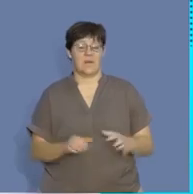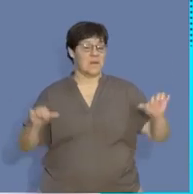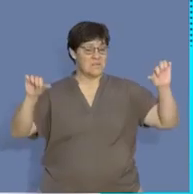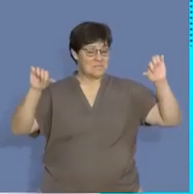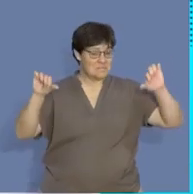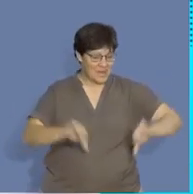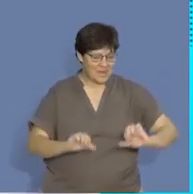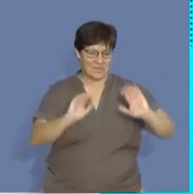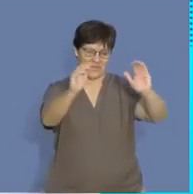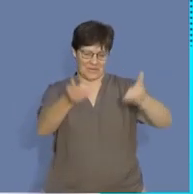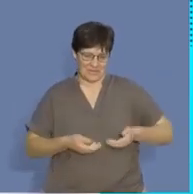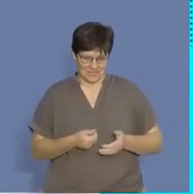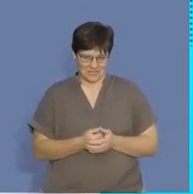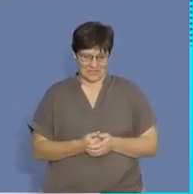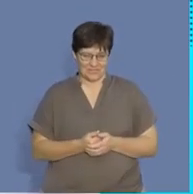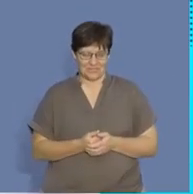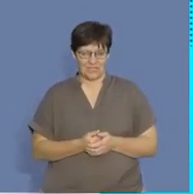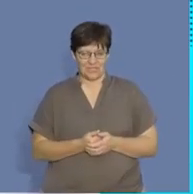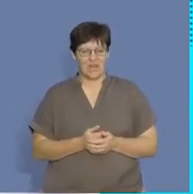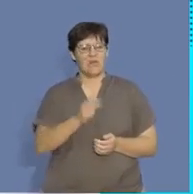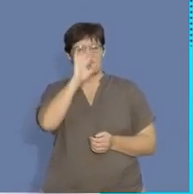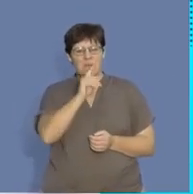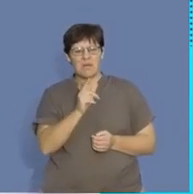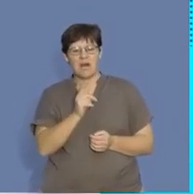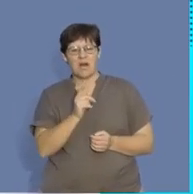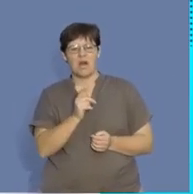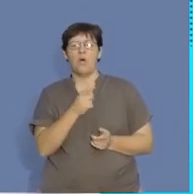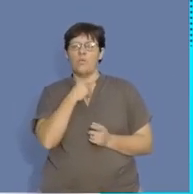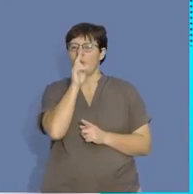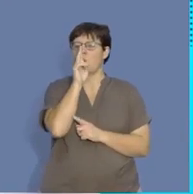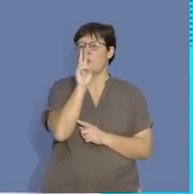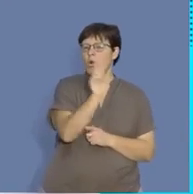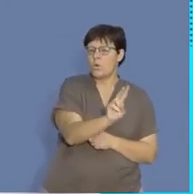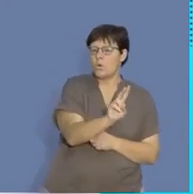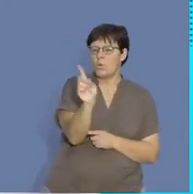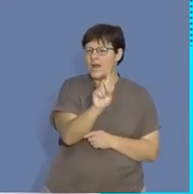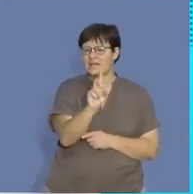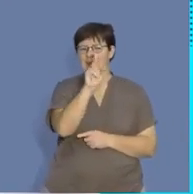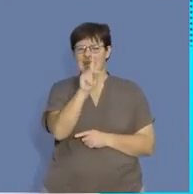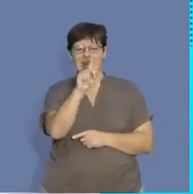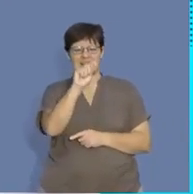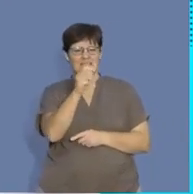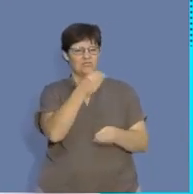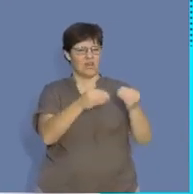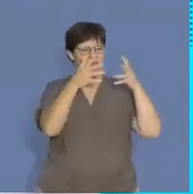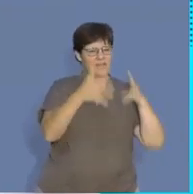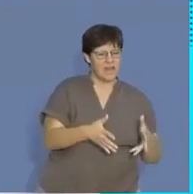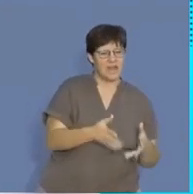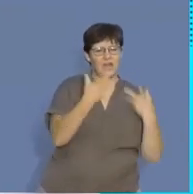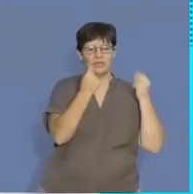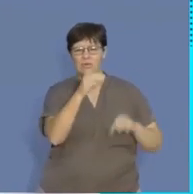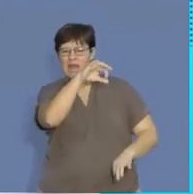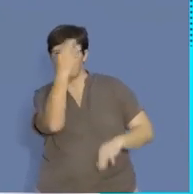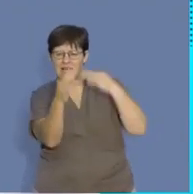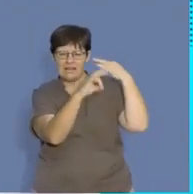Welcome back, accounting students. Before the ad break, we were obviously looking at KT traders. We are doing a bit of